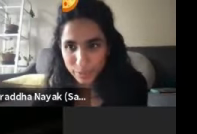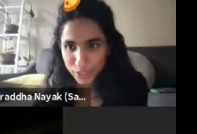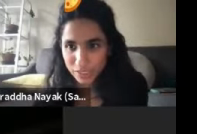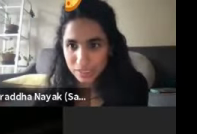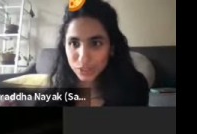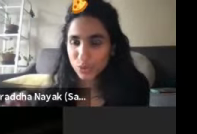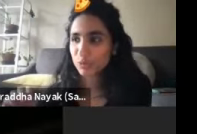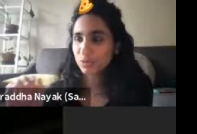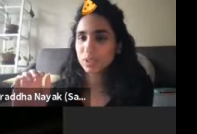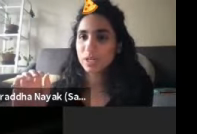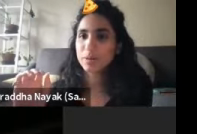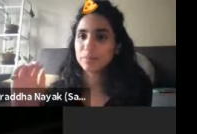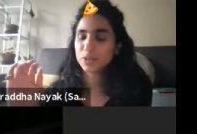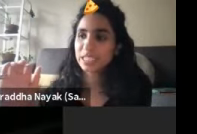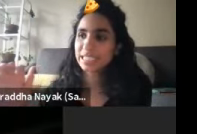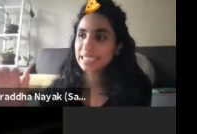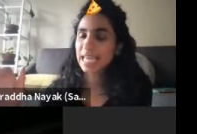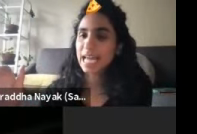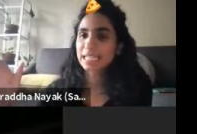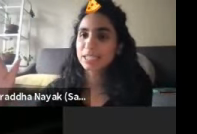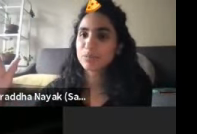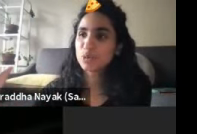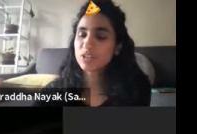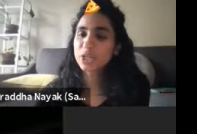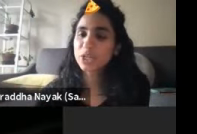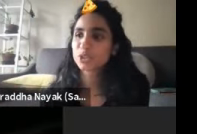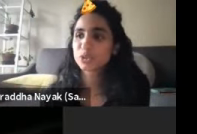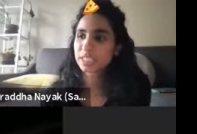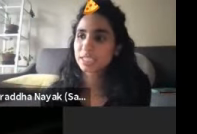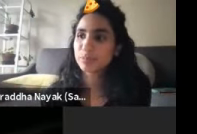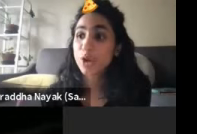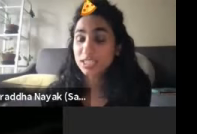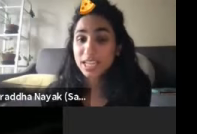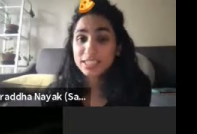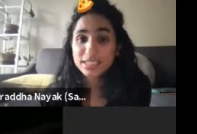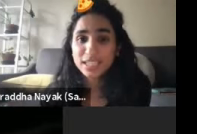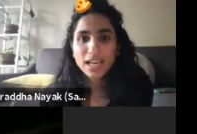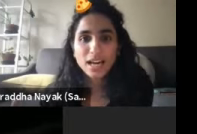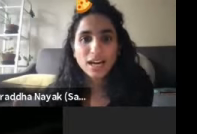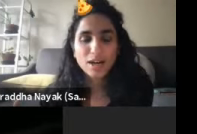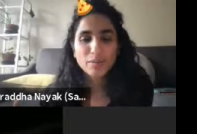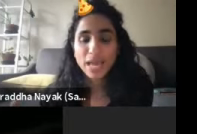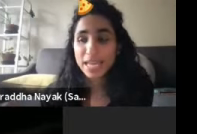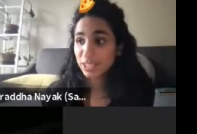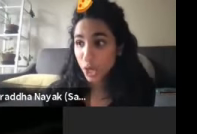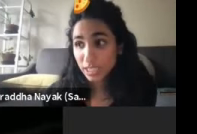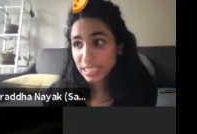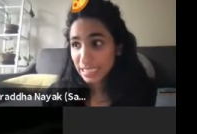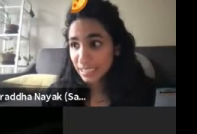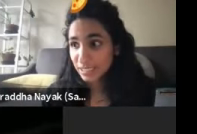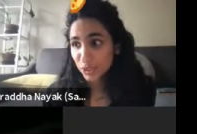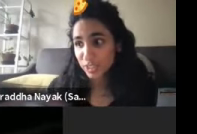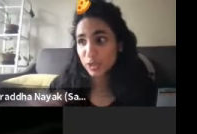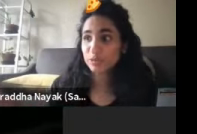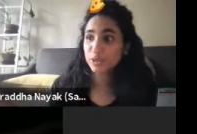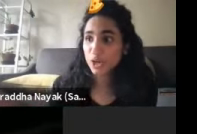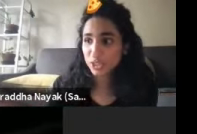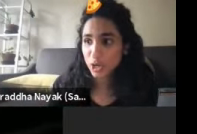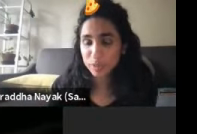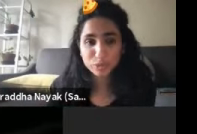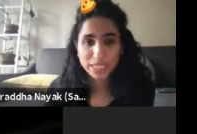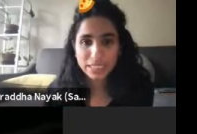or exhibitions. So you can see that the movie goes through this process. And it's not linear. So there's a